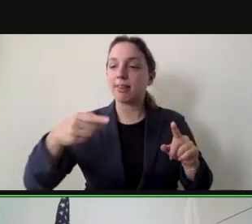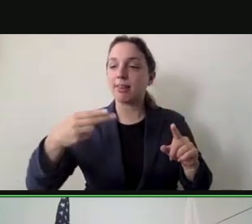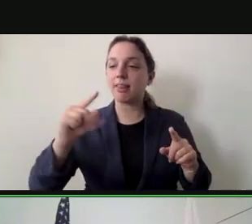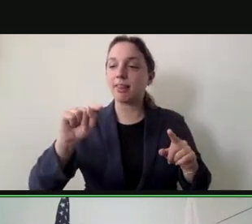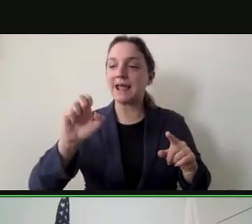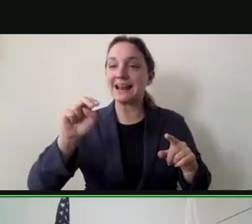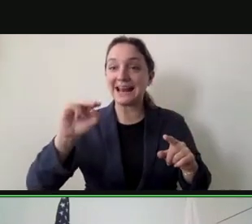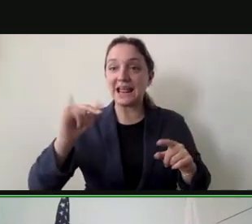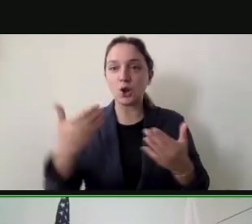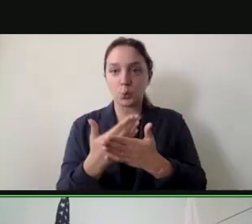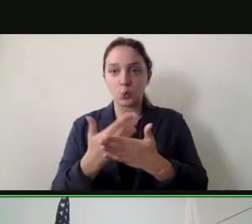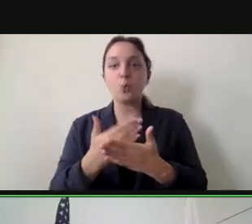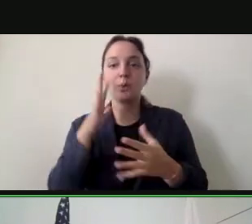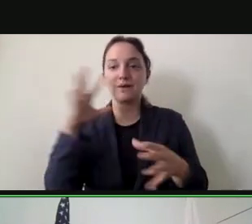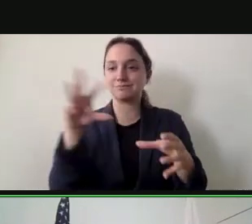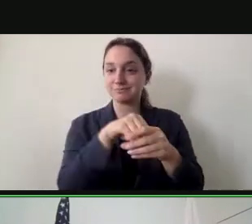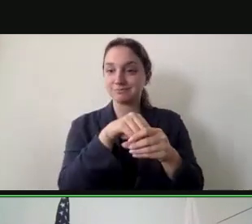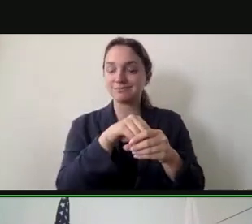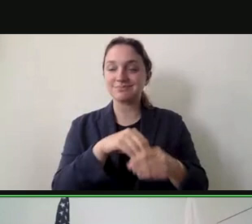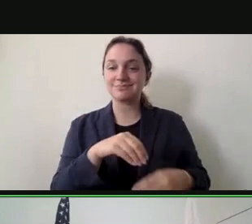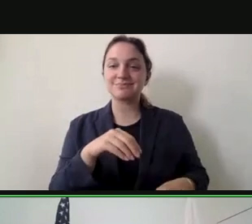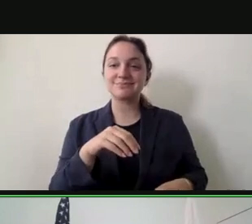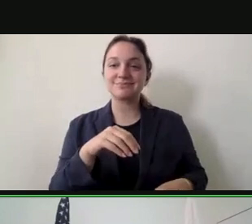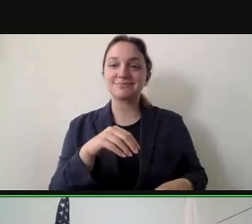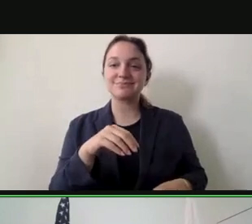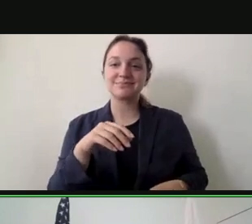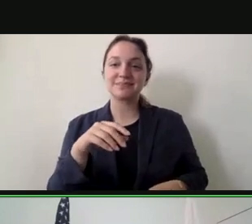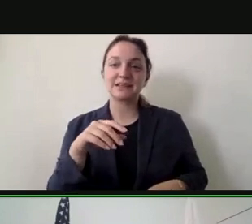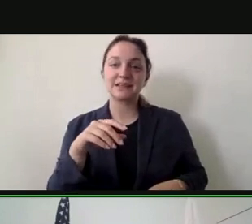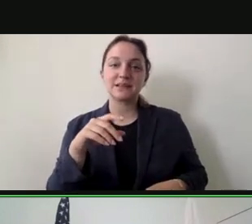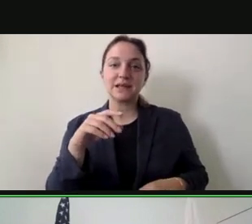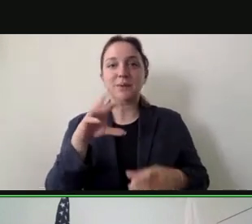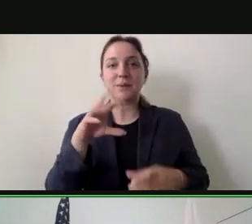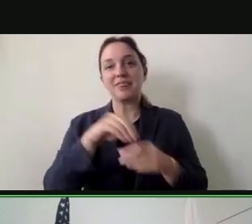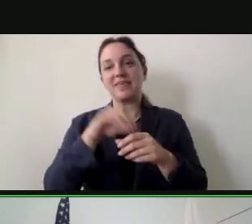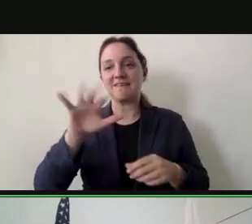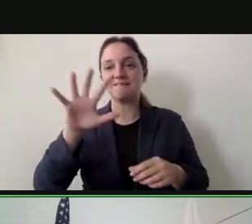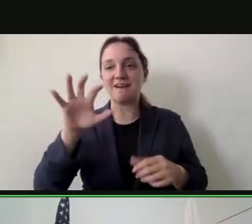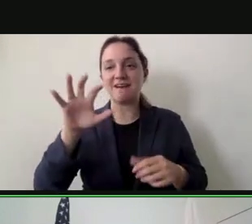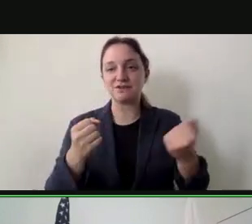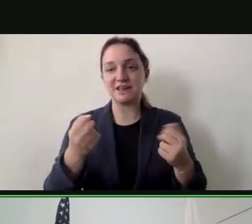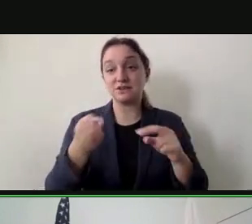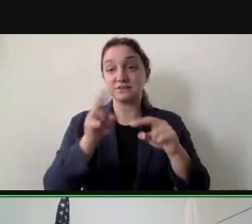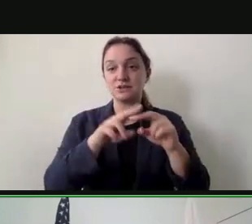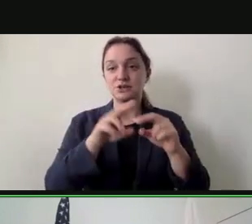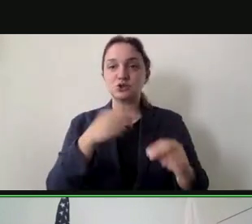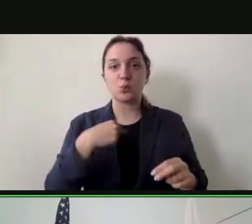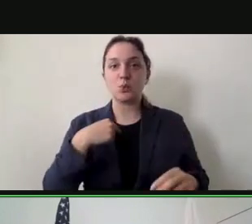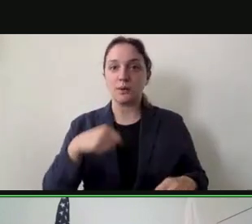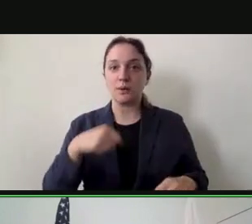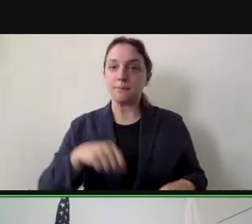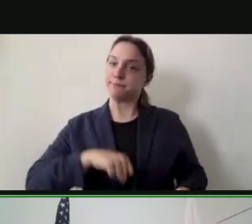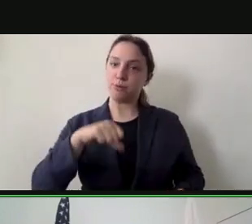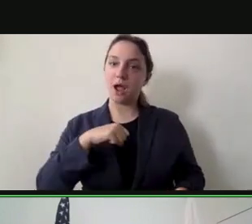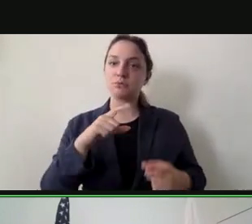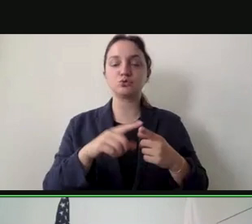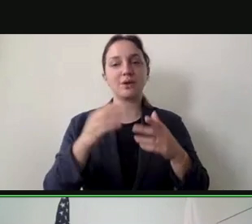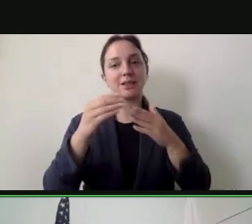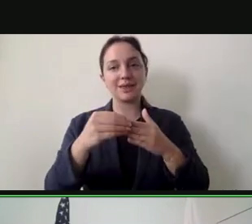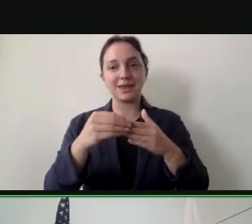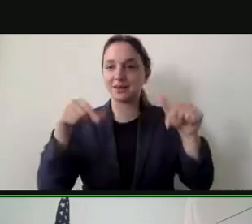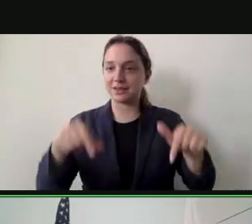in there, to the number of 500 vehicles. So we're really part of and leading here in the federal government